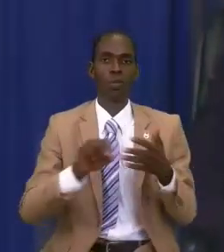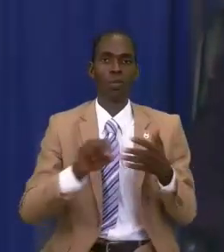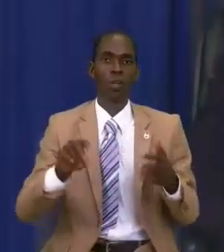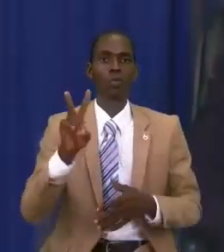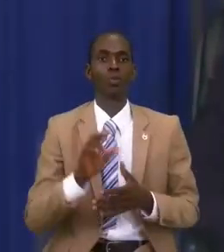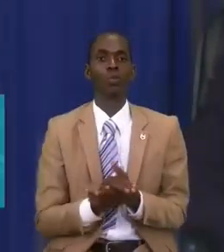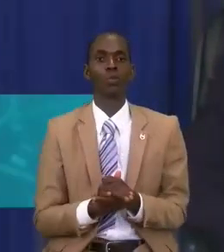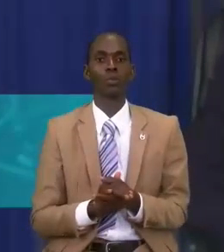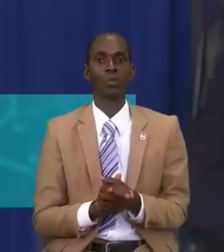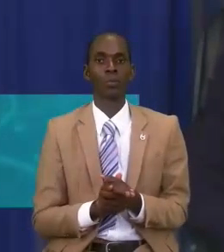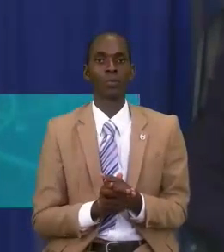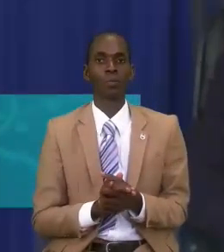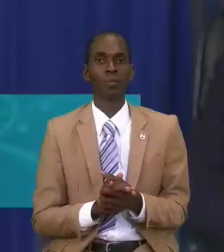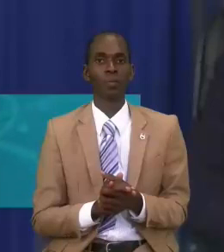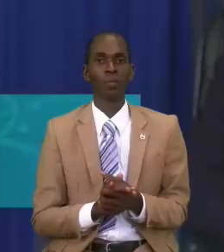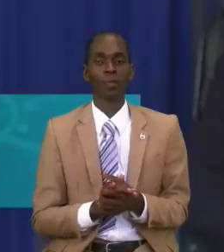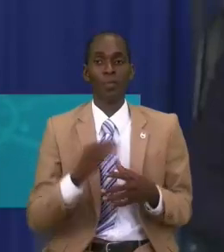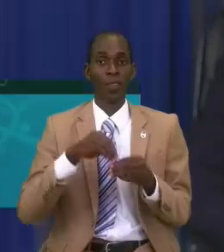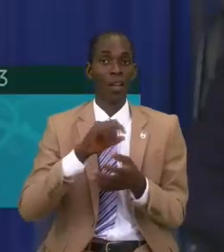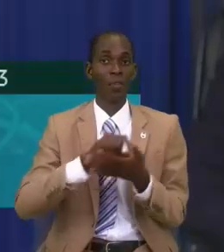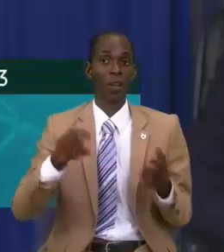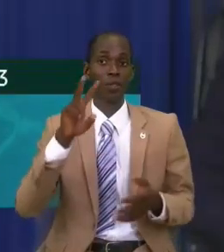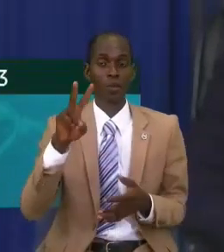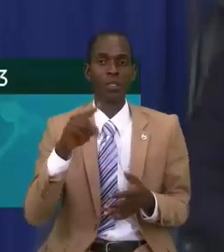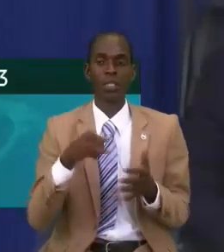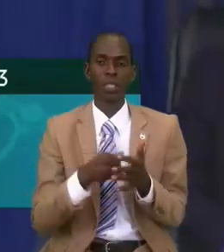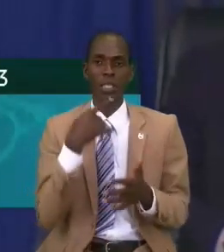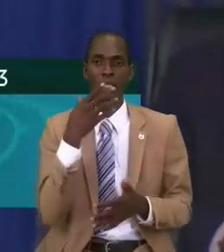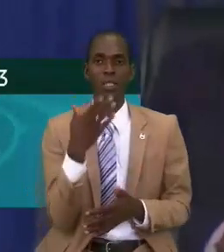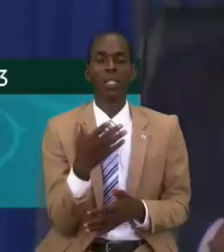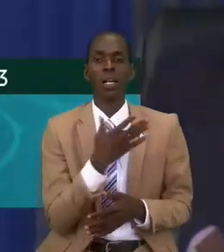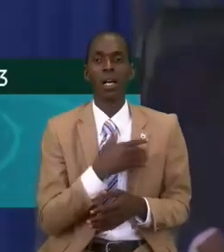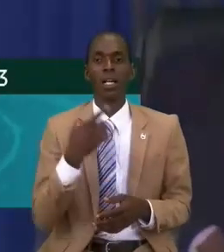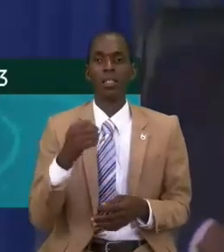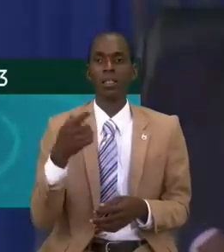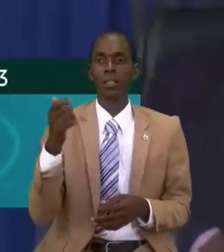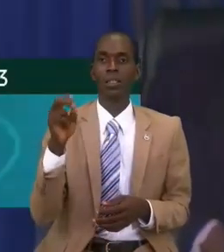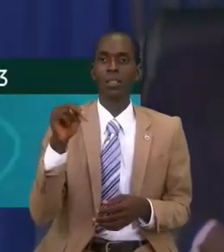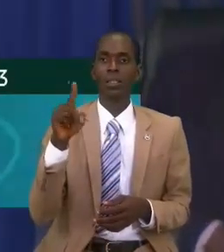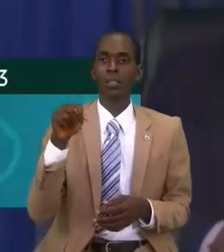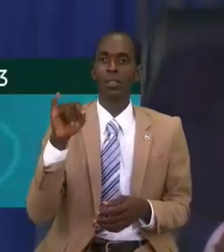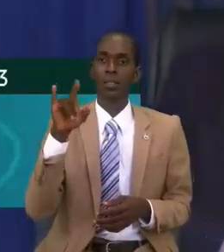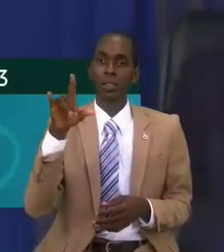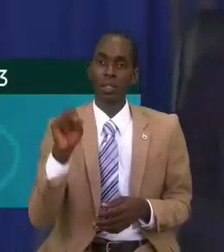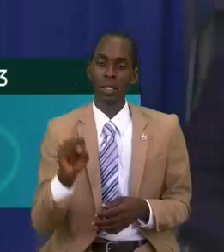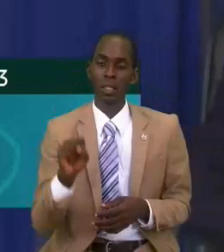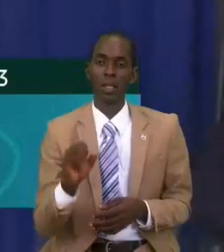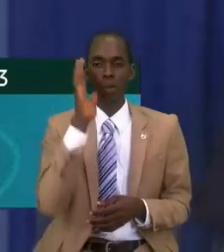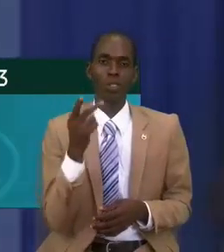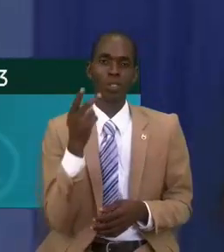it says, and the Gentiles shall see thy righteousness, and all